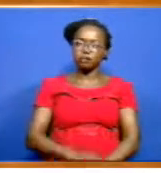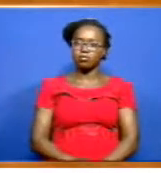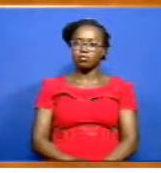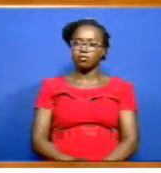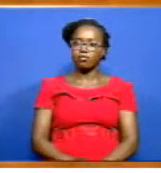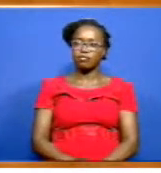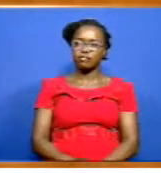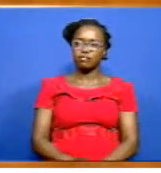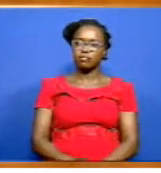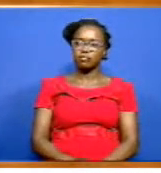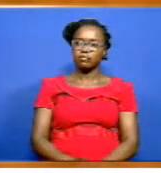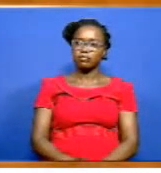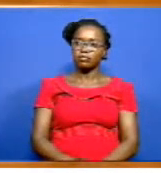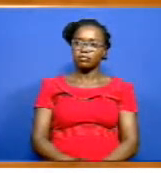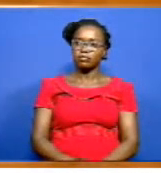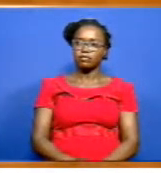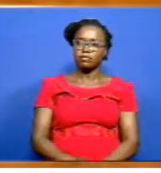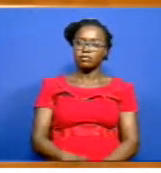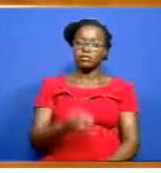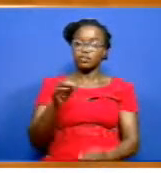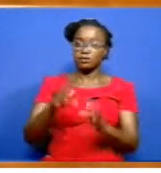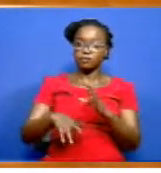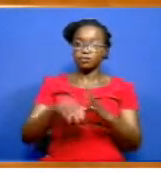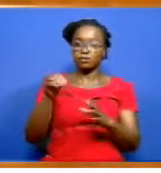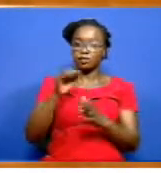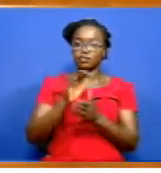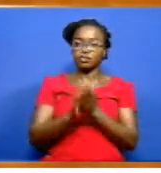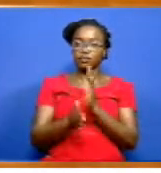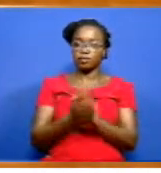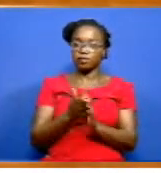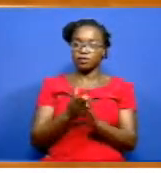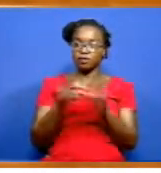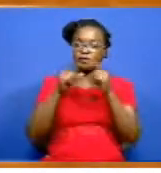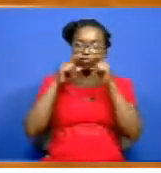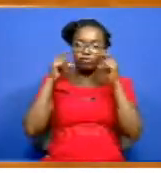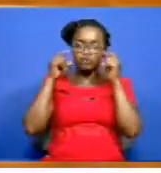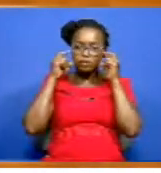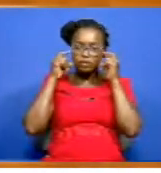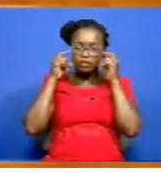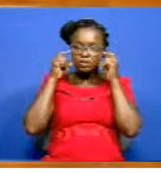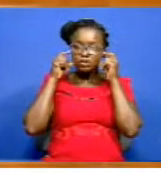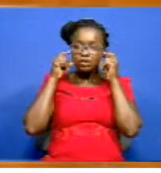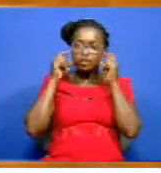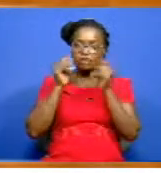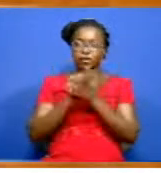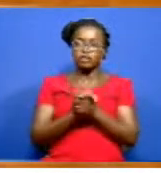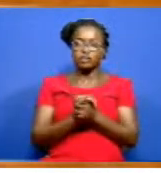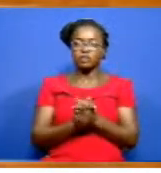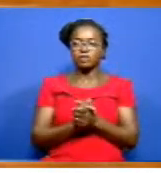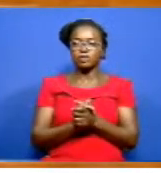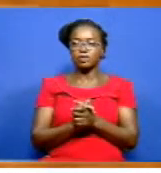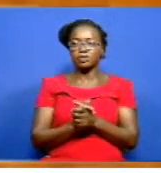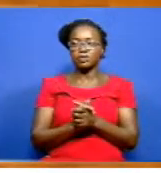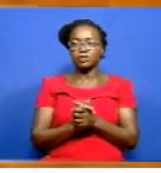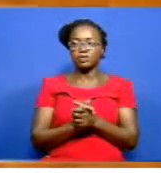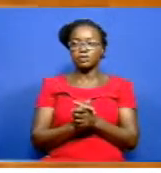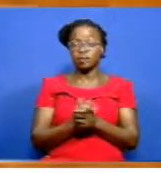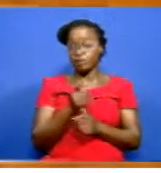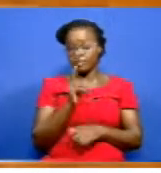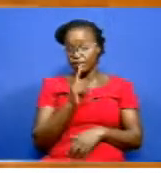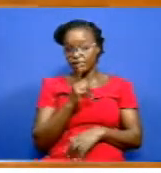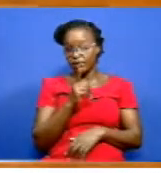If you are found in the public domain without a mask, you shall